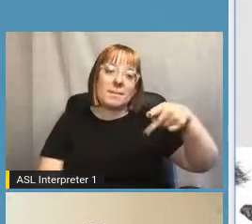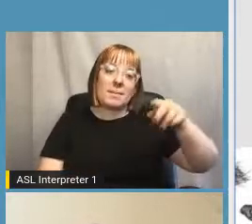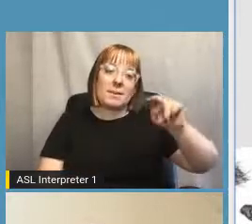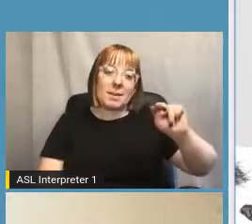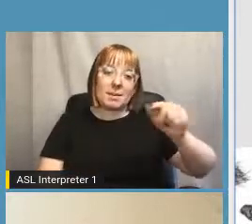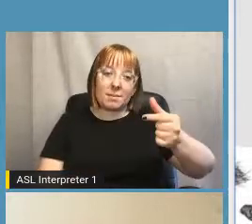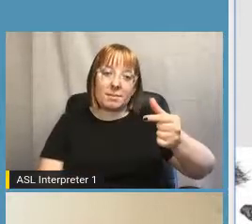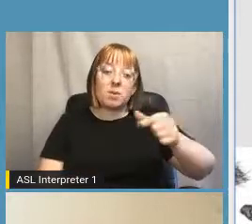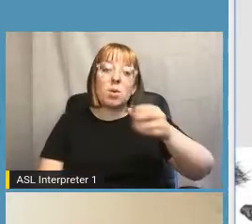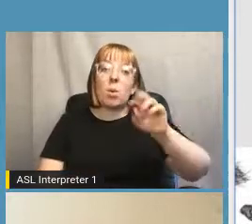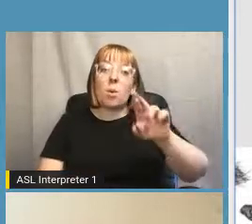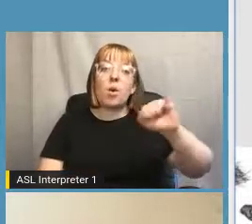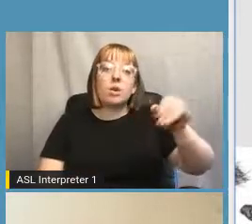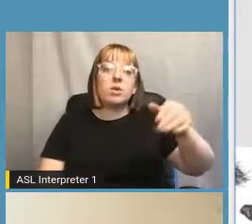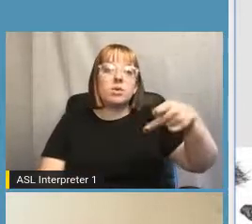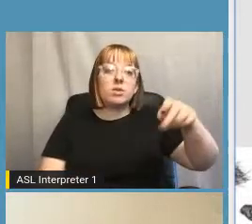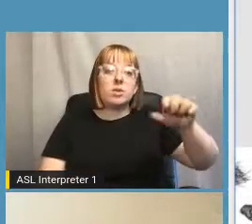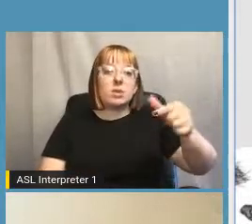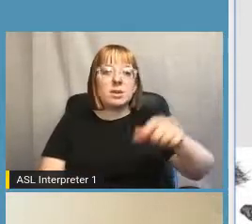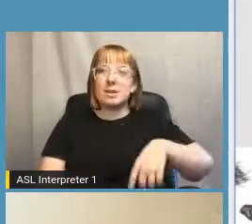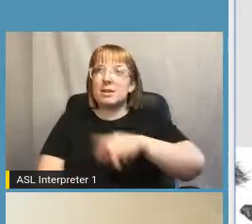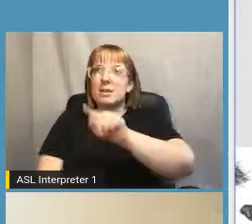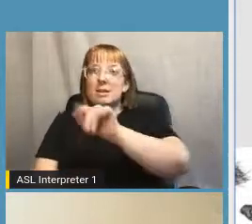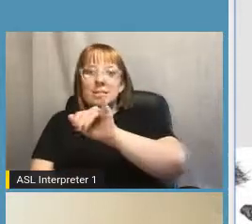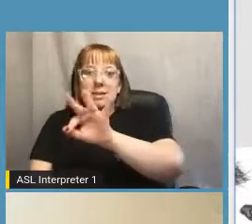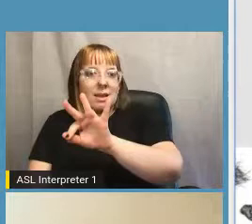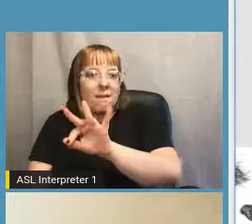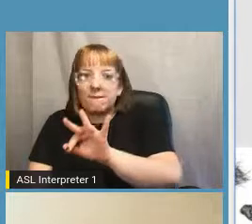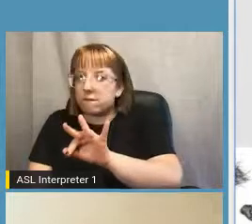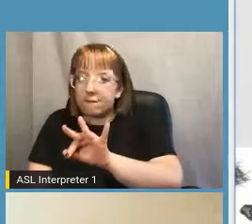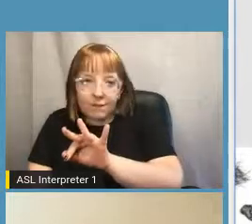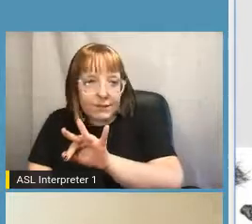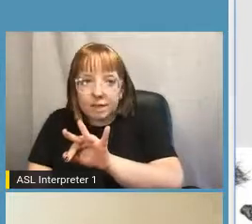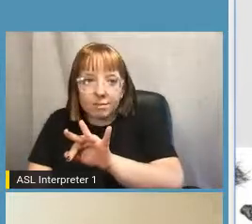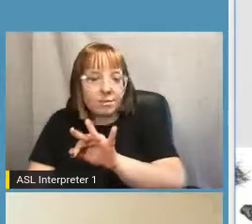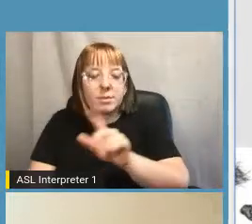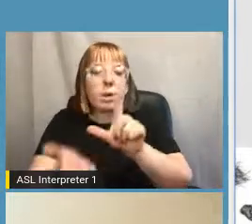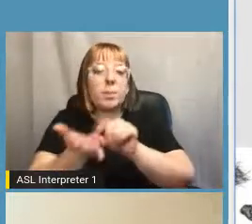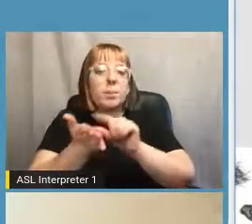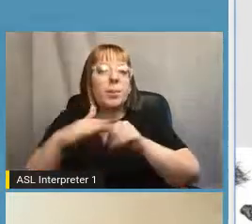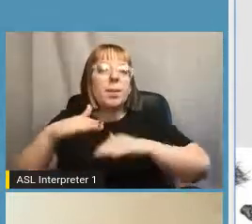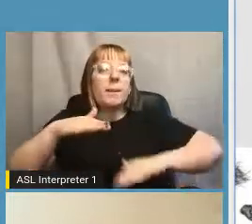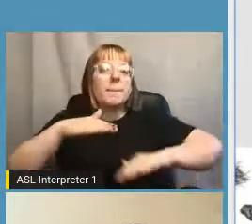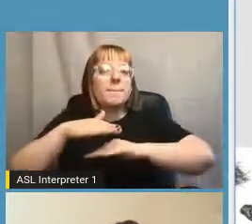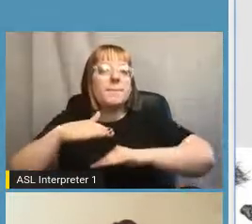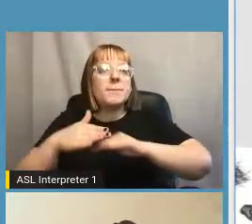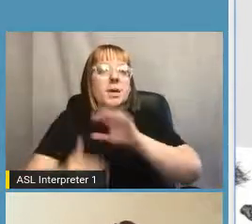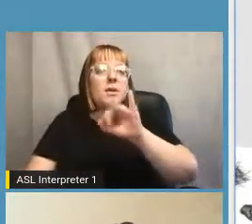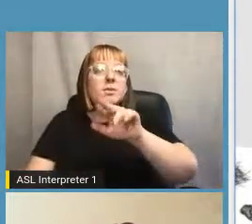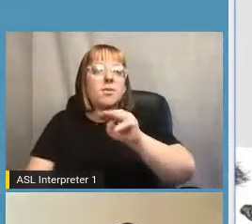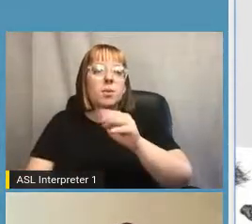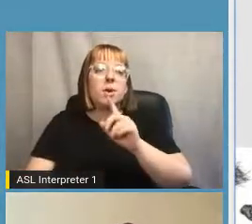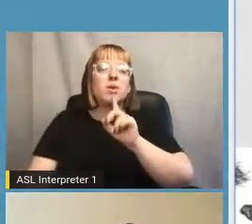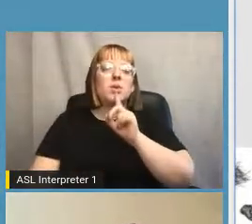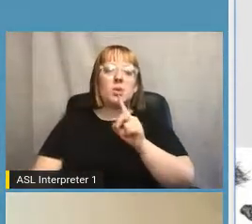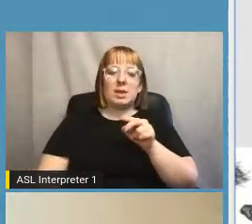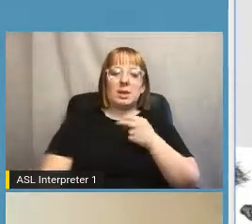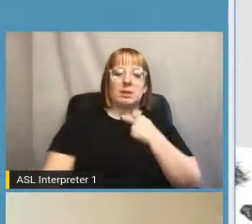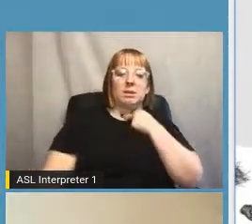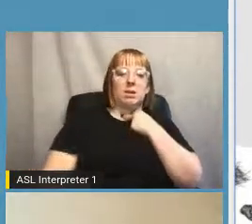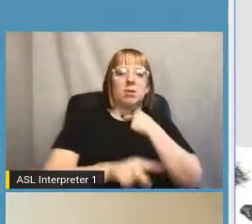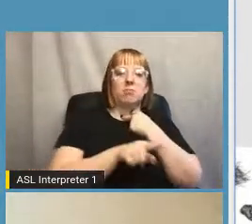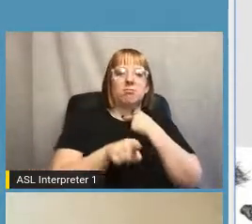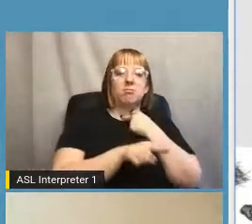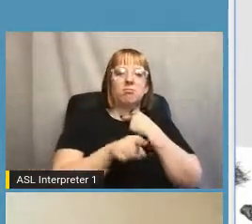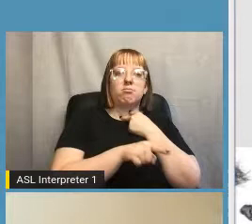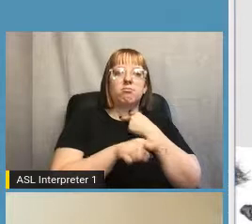PNG or JPEG and not TIFF or some of the print-based file formats. And so you're kind of restricted to that.